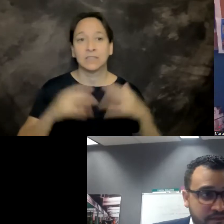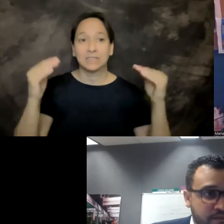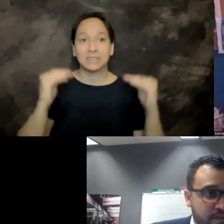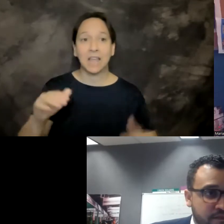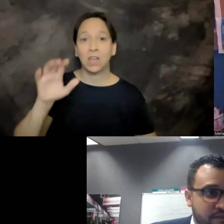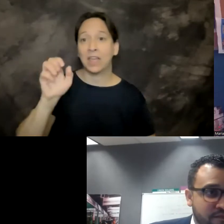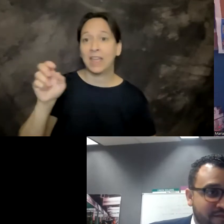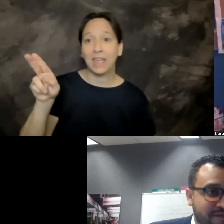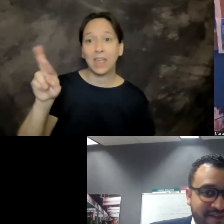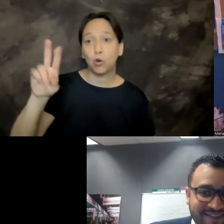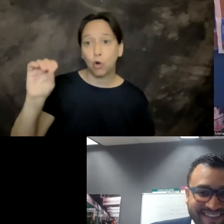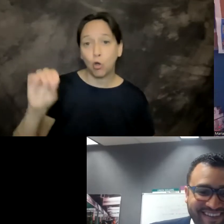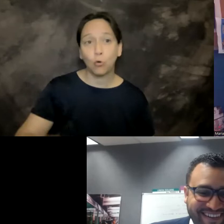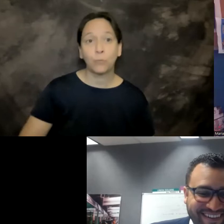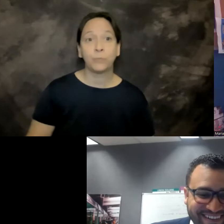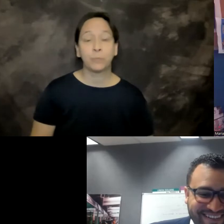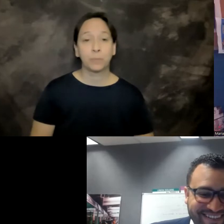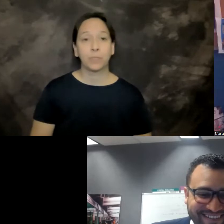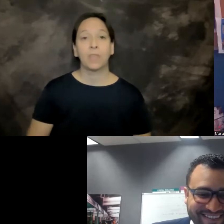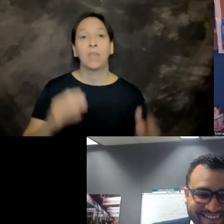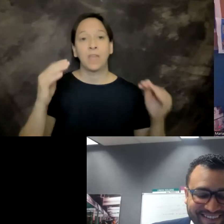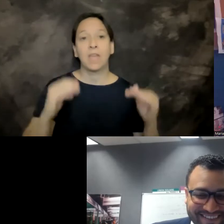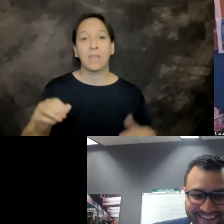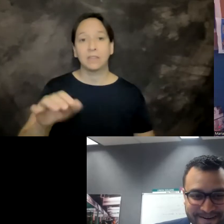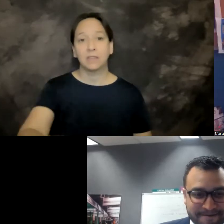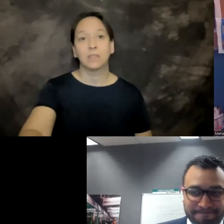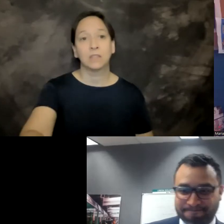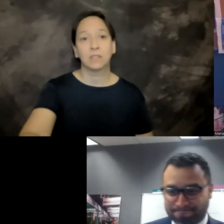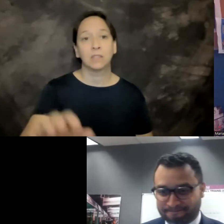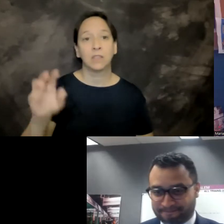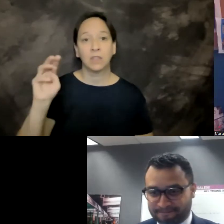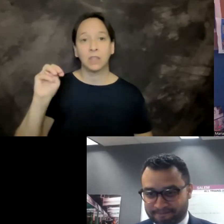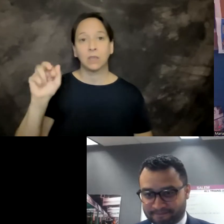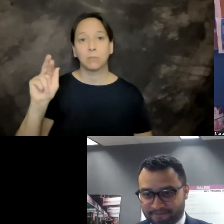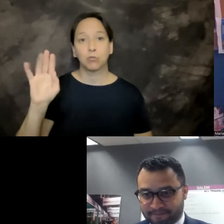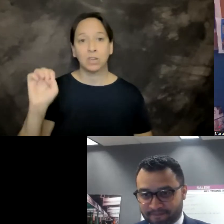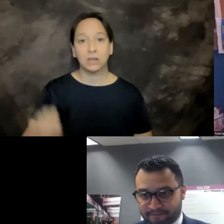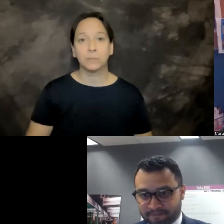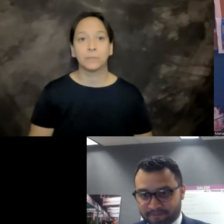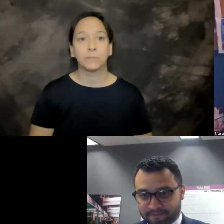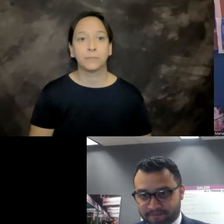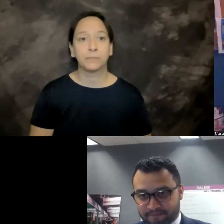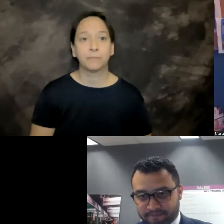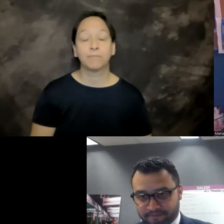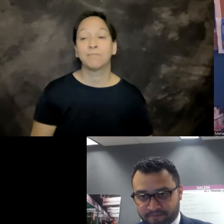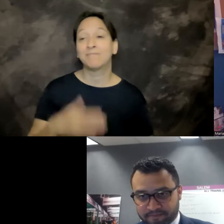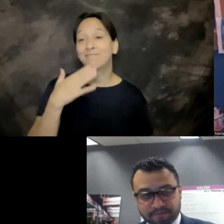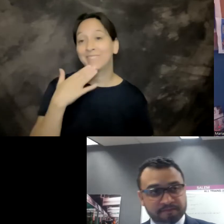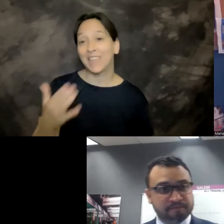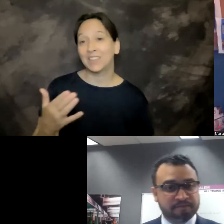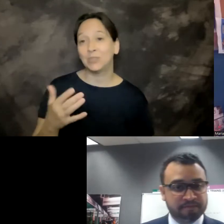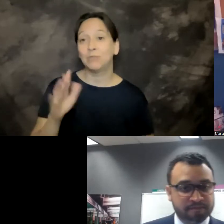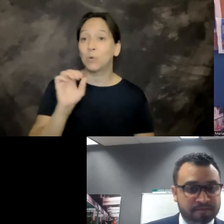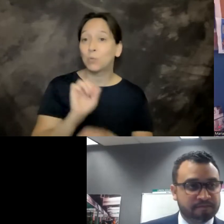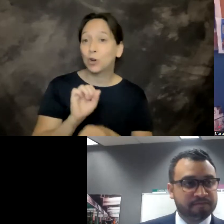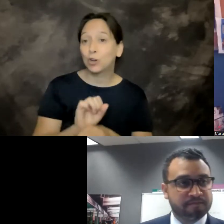Mr. Person Leon and Marie Turley. All right. Hi, thank you. Thank you for your work covering